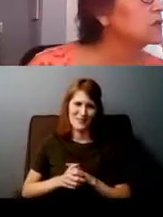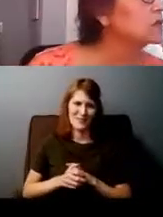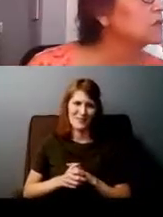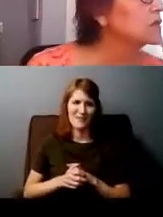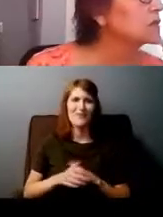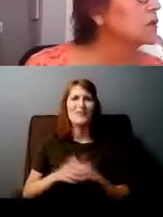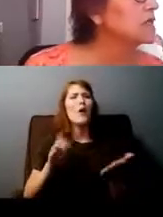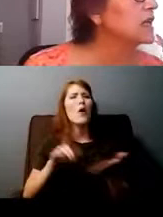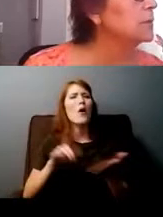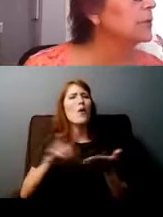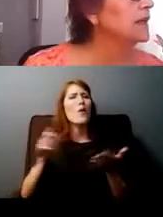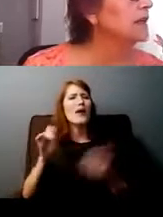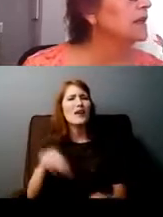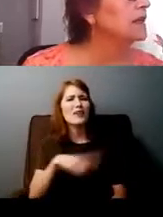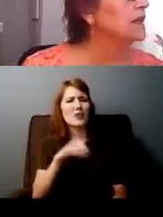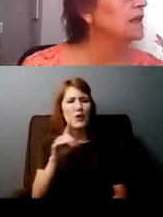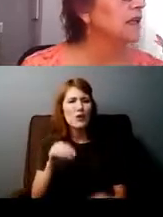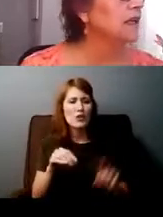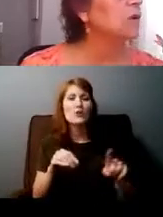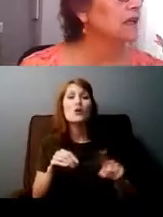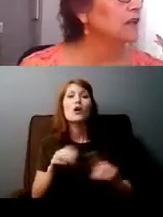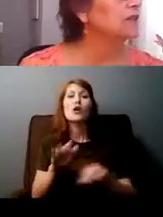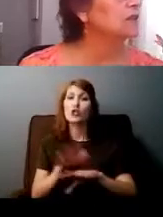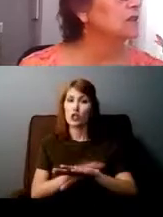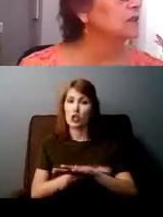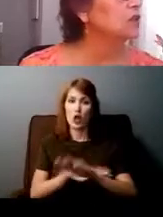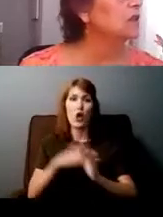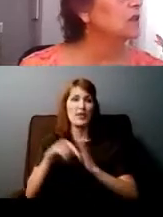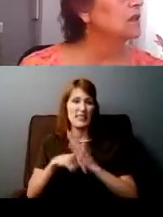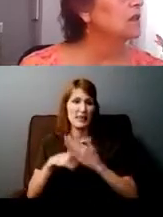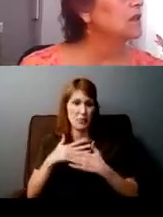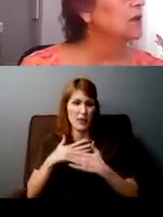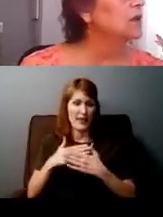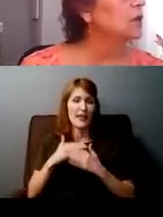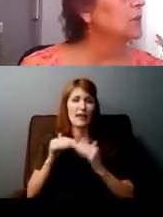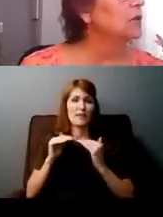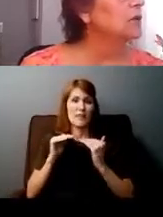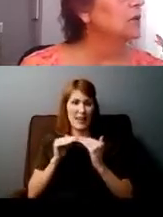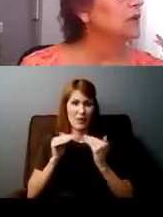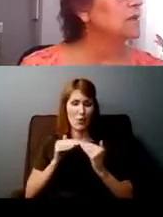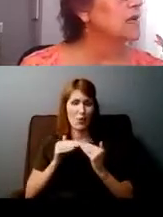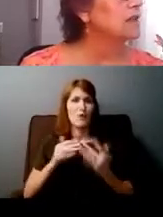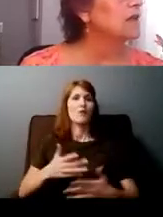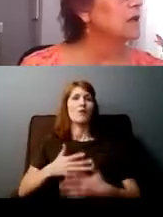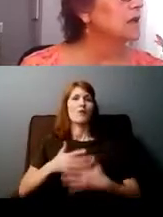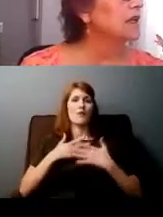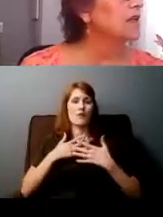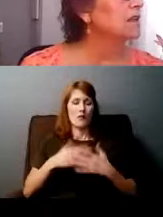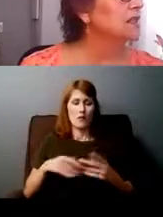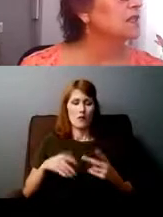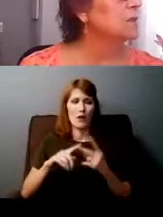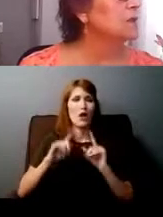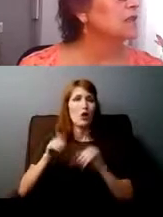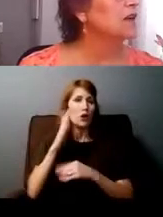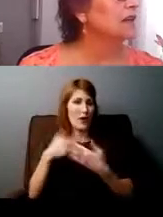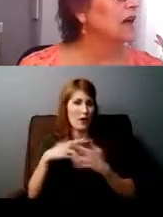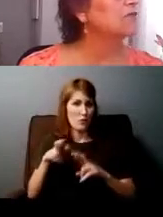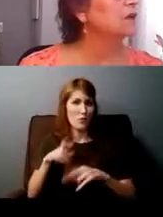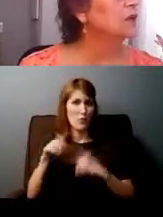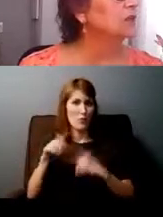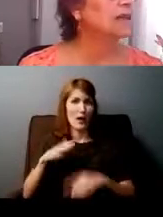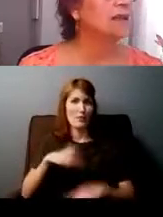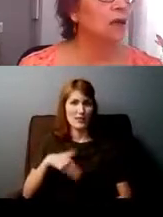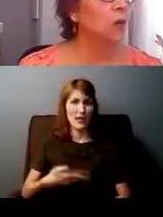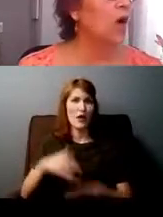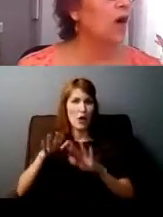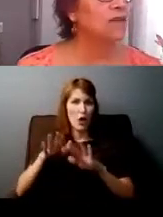guys do? Slow, deep breathing in an equal interval. Go to your bedroom when you're upset to calm down. Listen to music on the